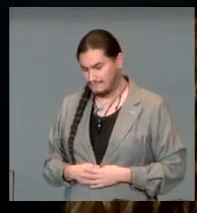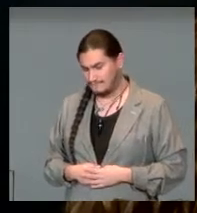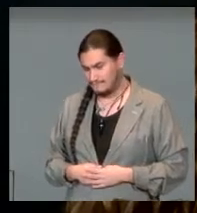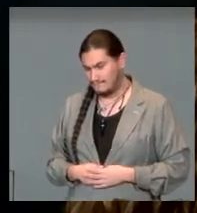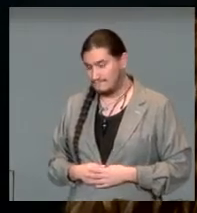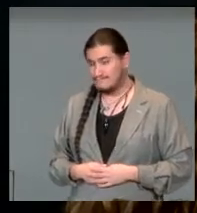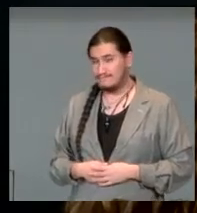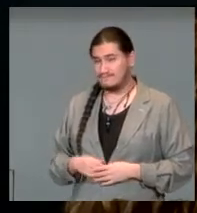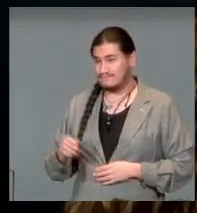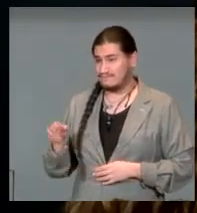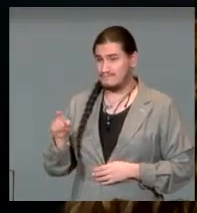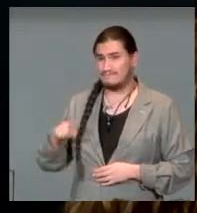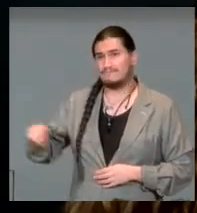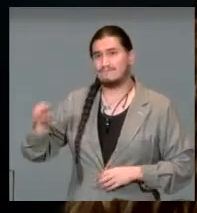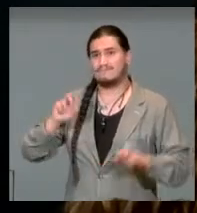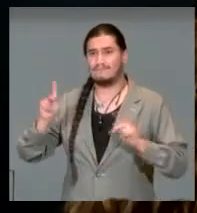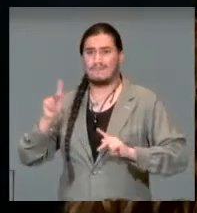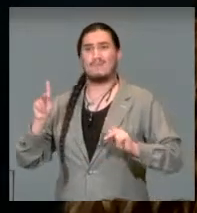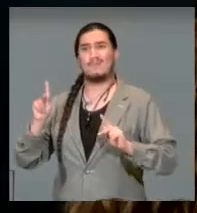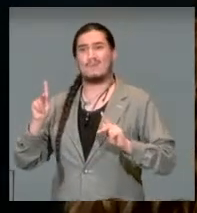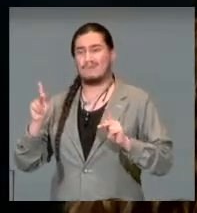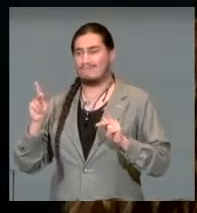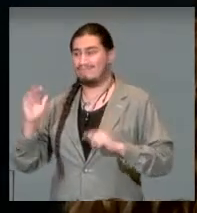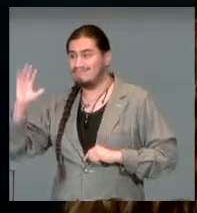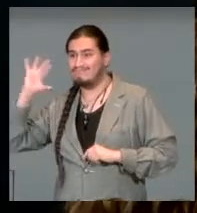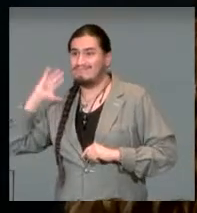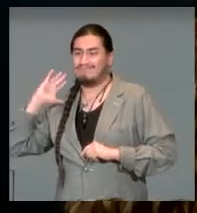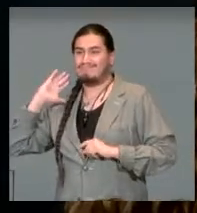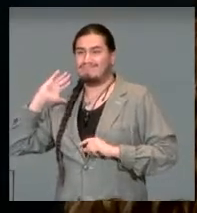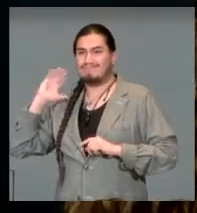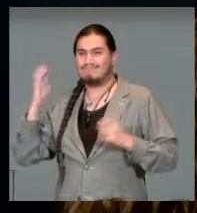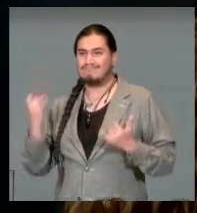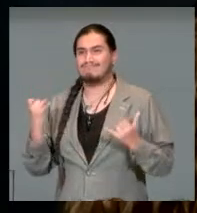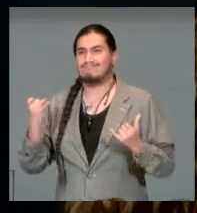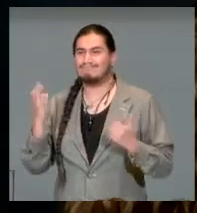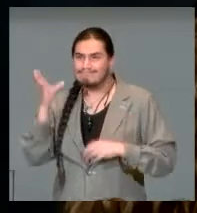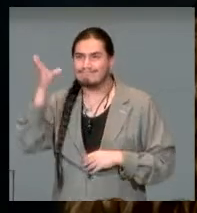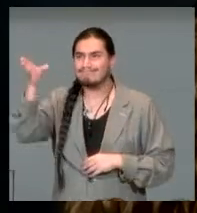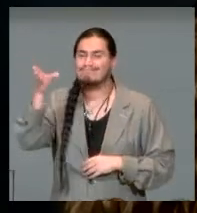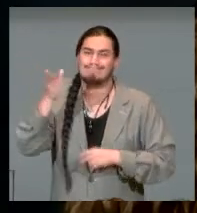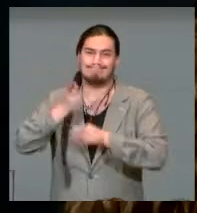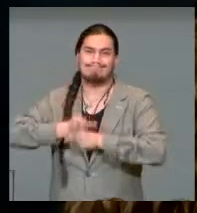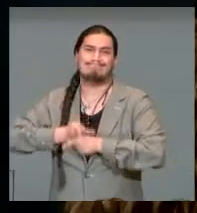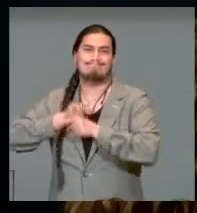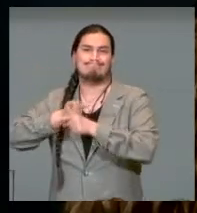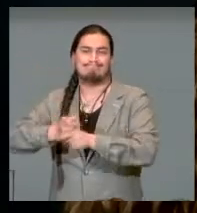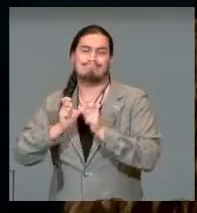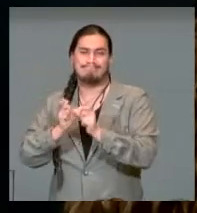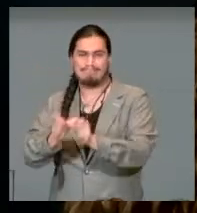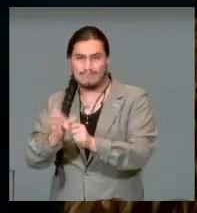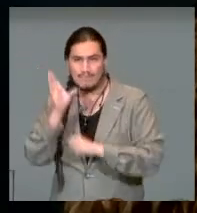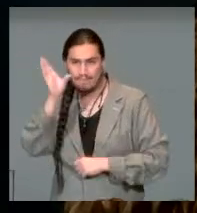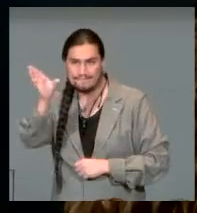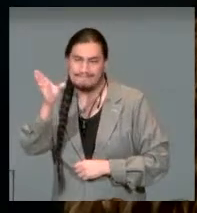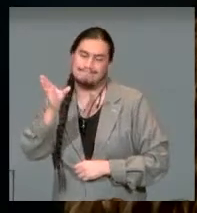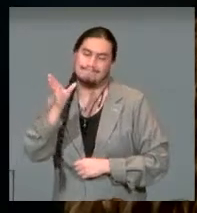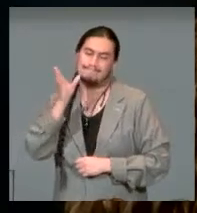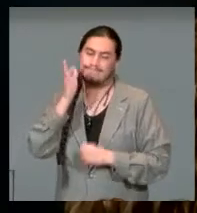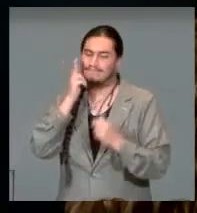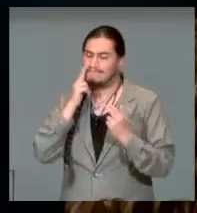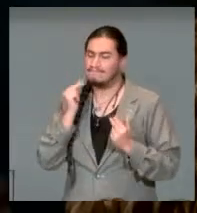And they are its past, present, and future caretakers. Hey you.